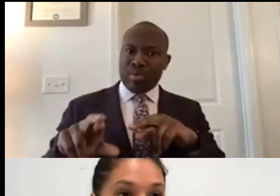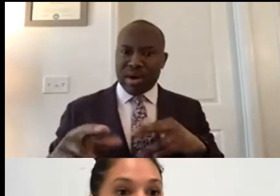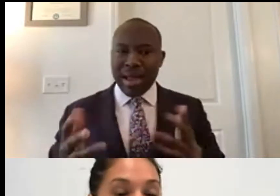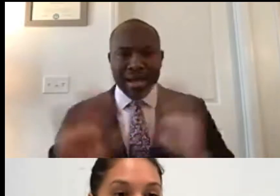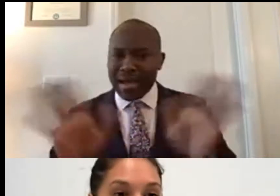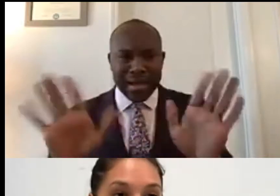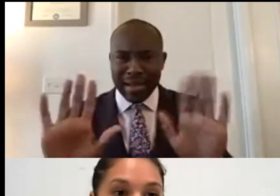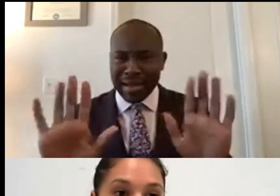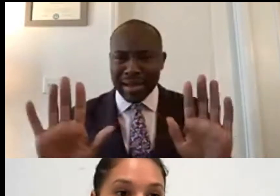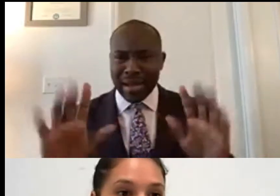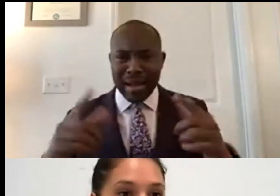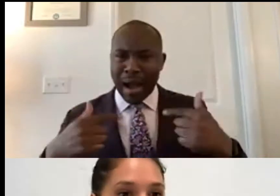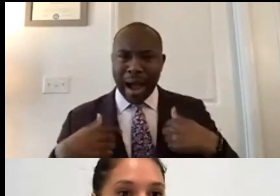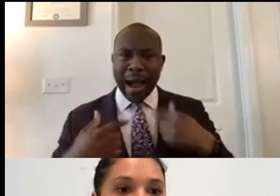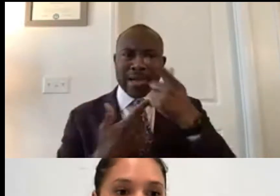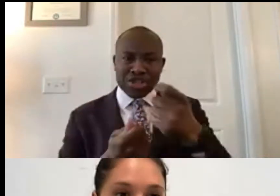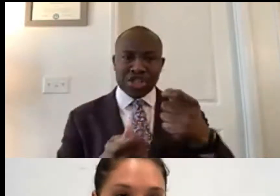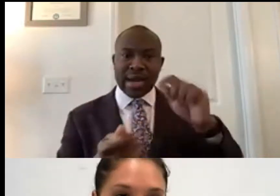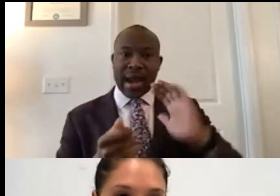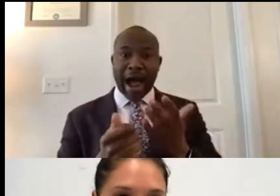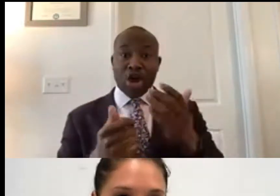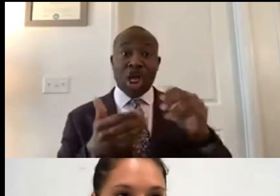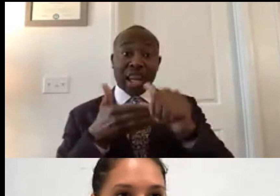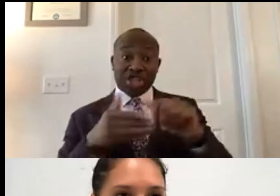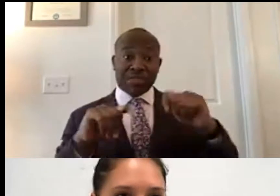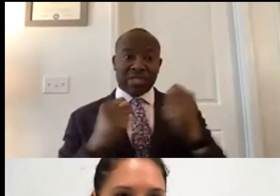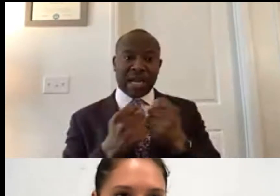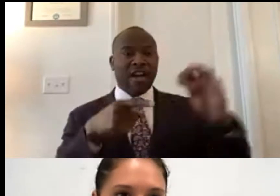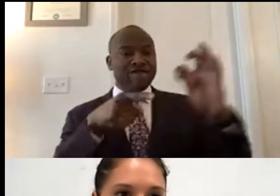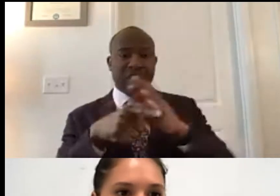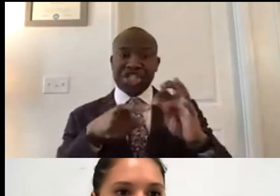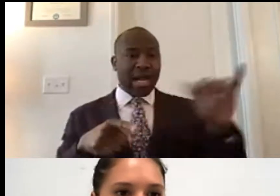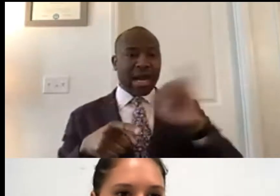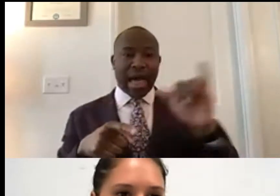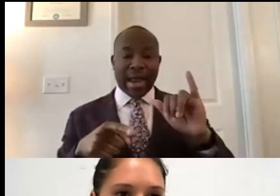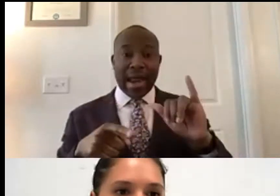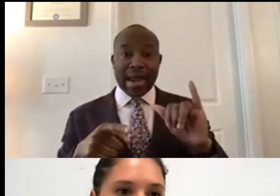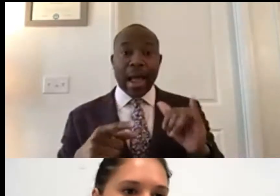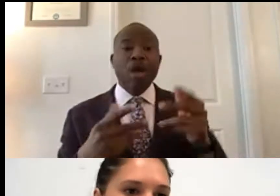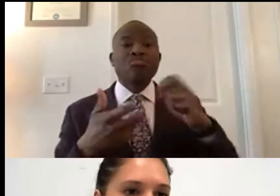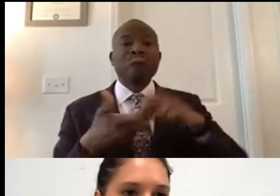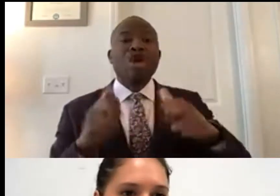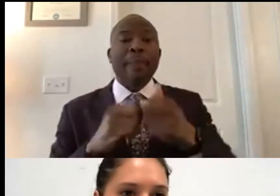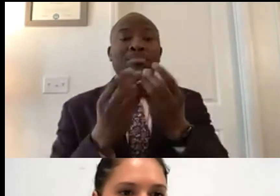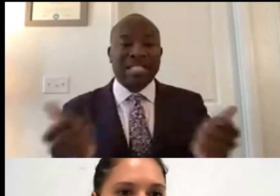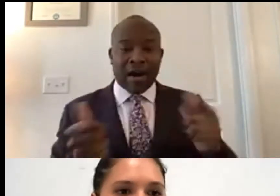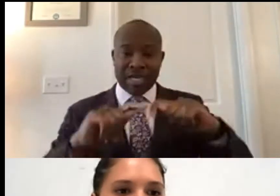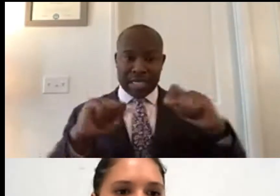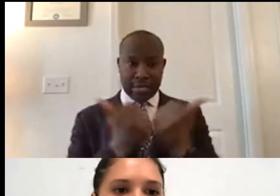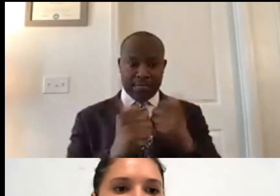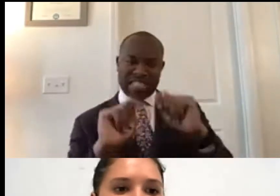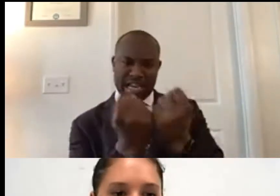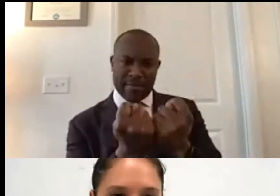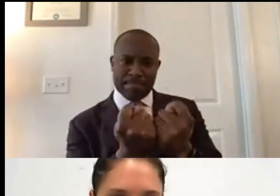example, and before we had reports at those meetings. And what I'm interested in is our leadership team functioning like